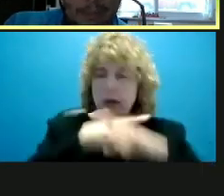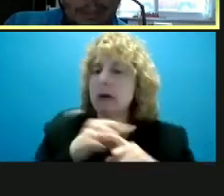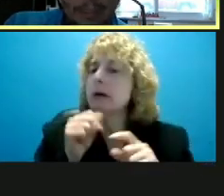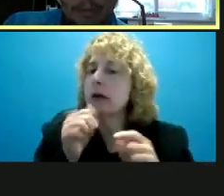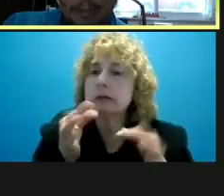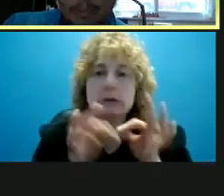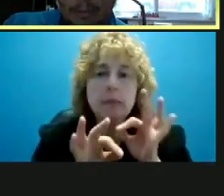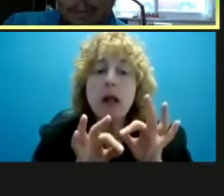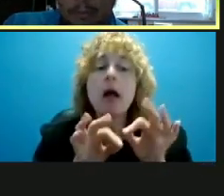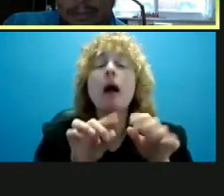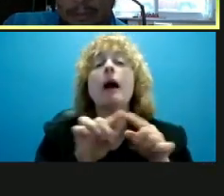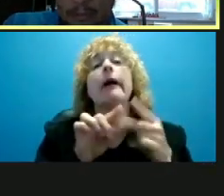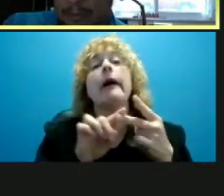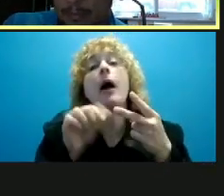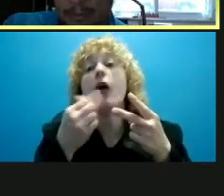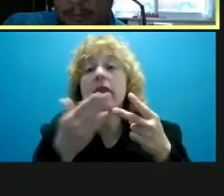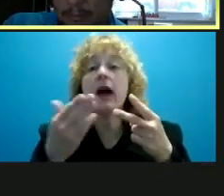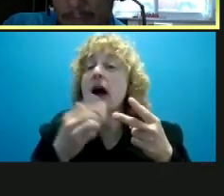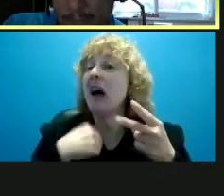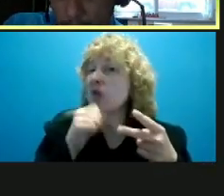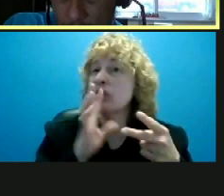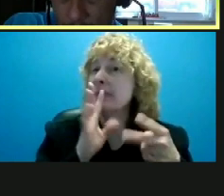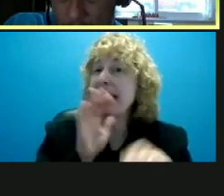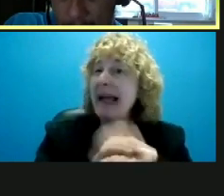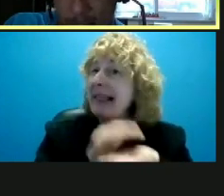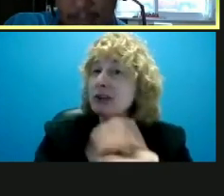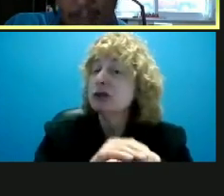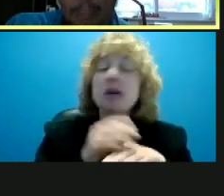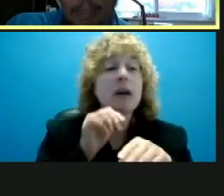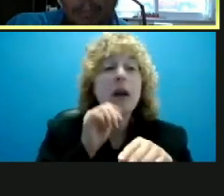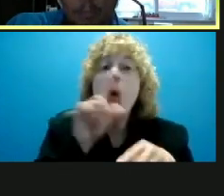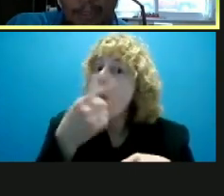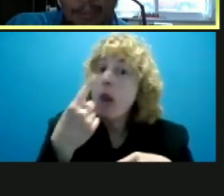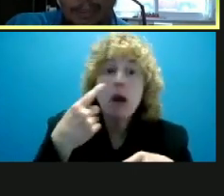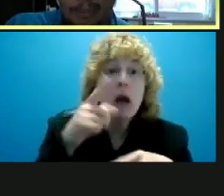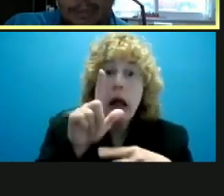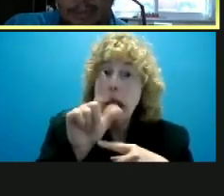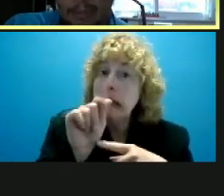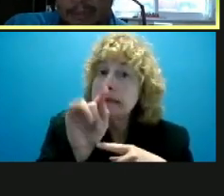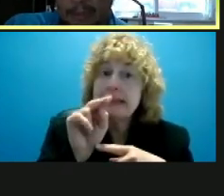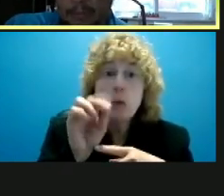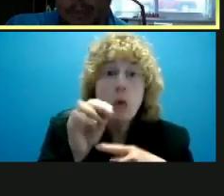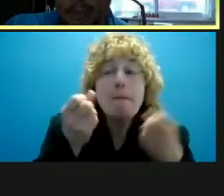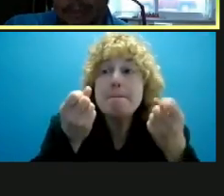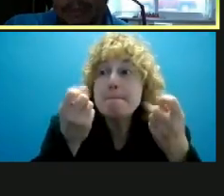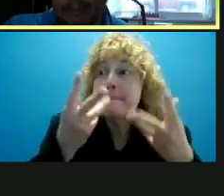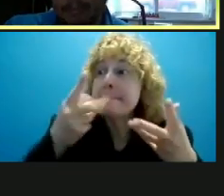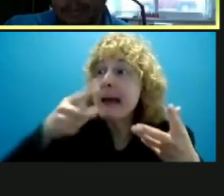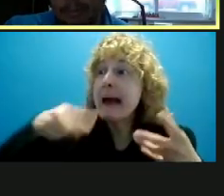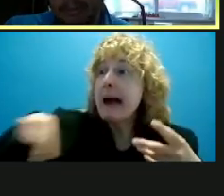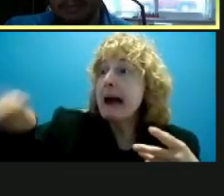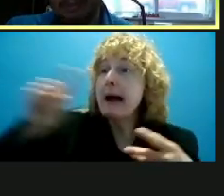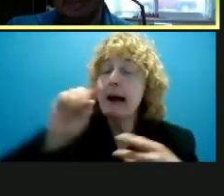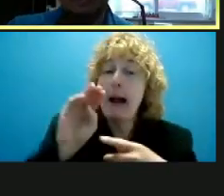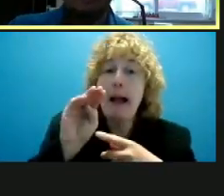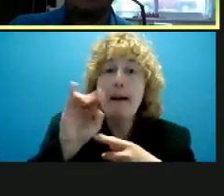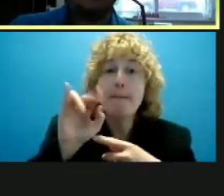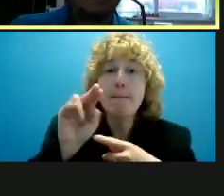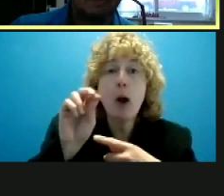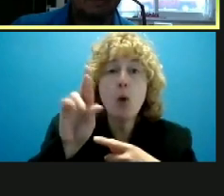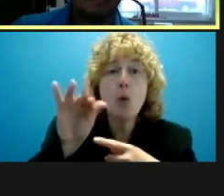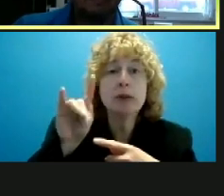English. And that doesn't apply only to Latinos. That applies to many minorities. And we at the HDC are working in this project of